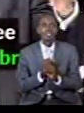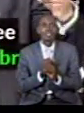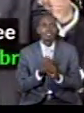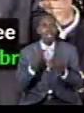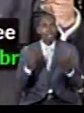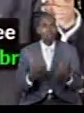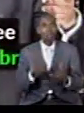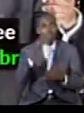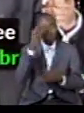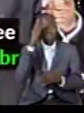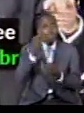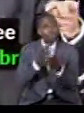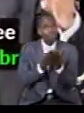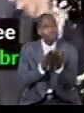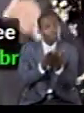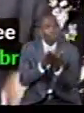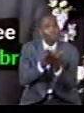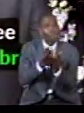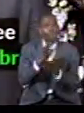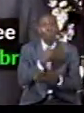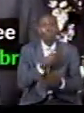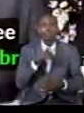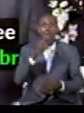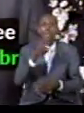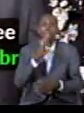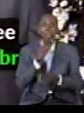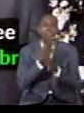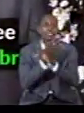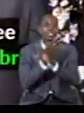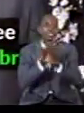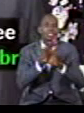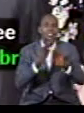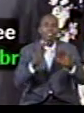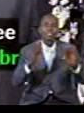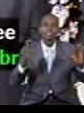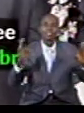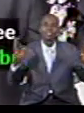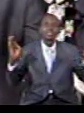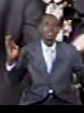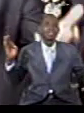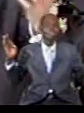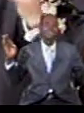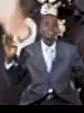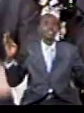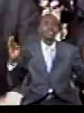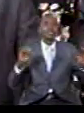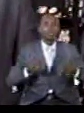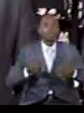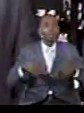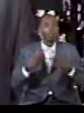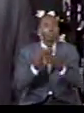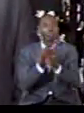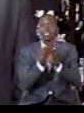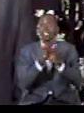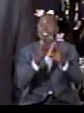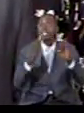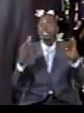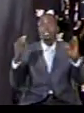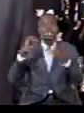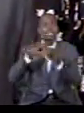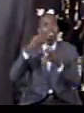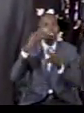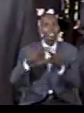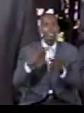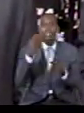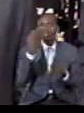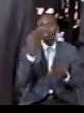receive. Now you know the truth and you are free. Go free. Go free in